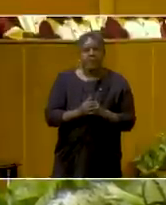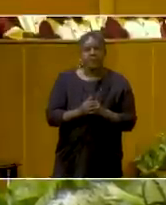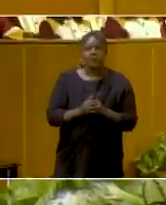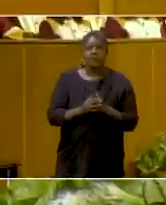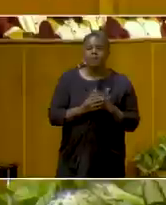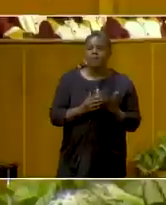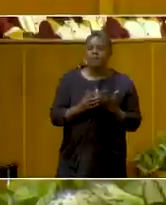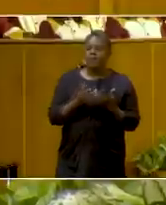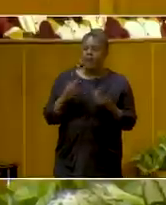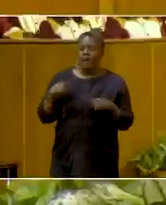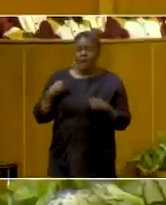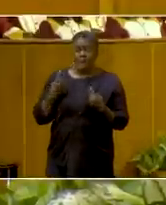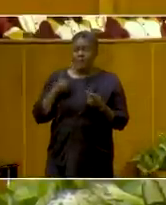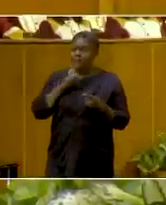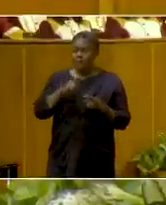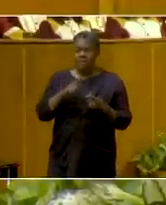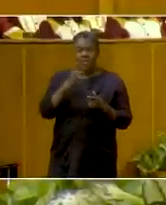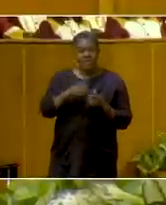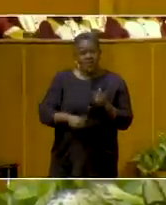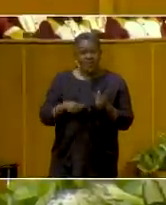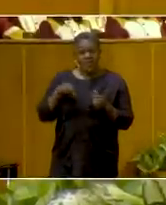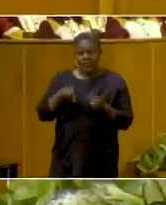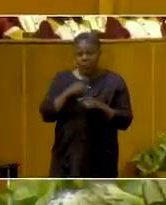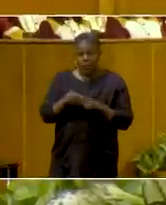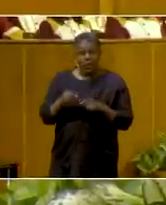It's been one of those weeks.